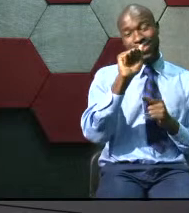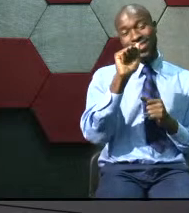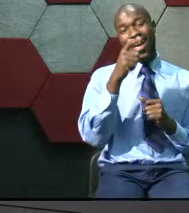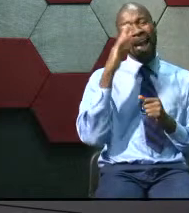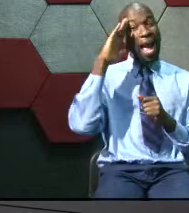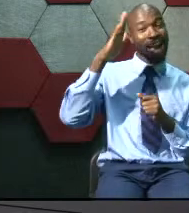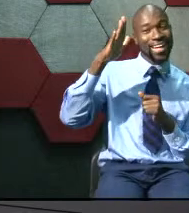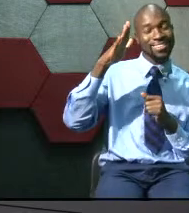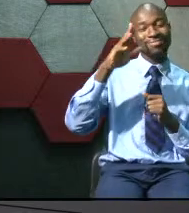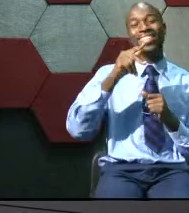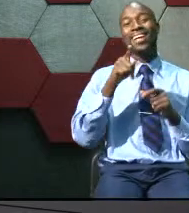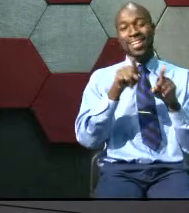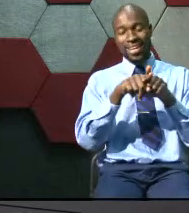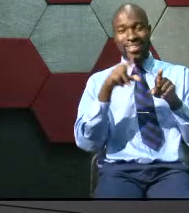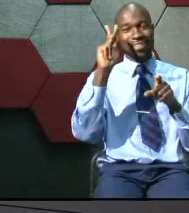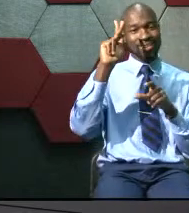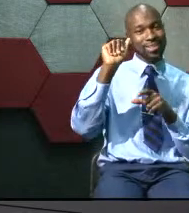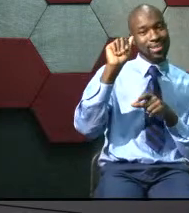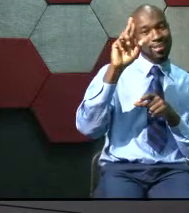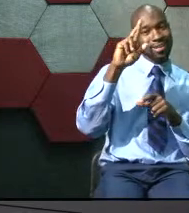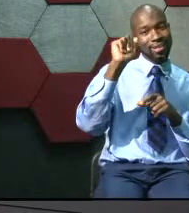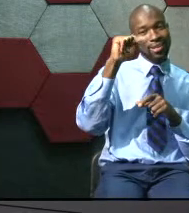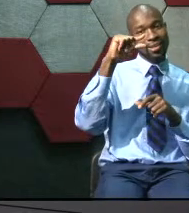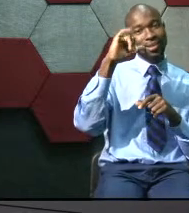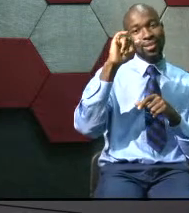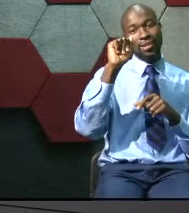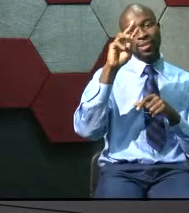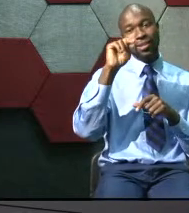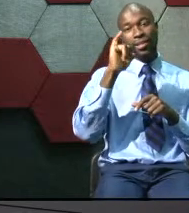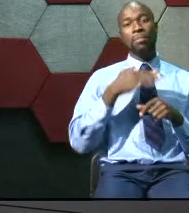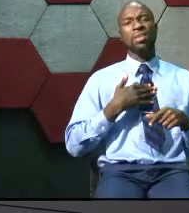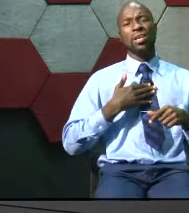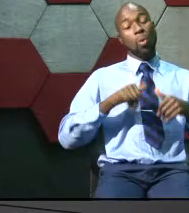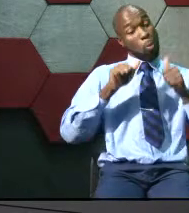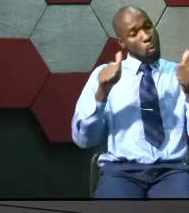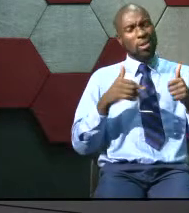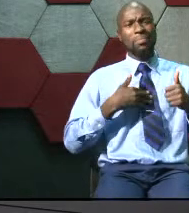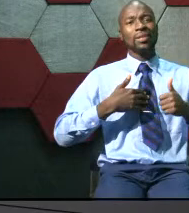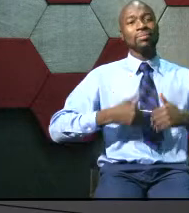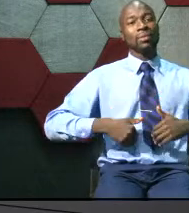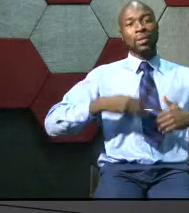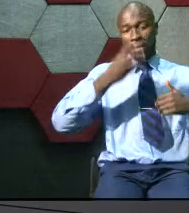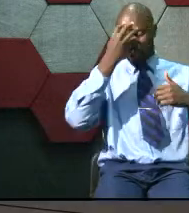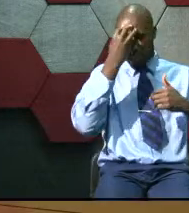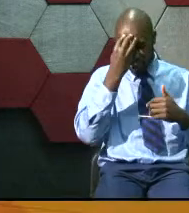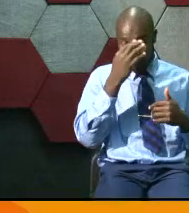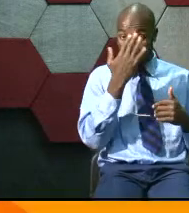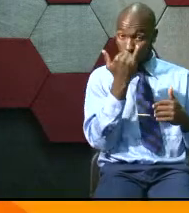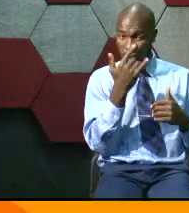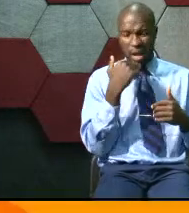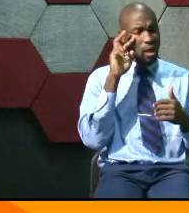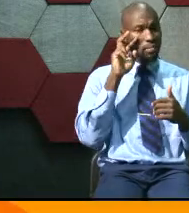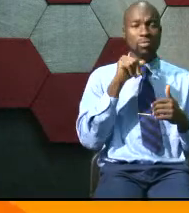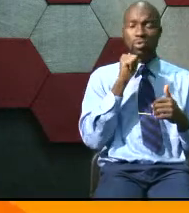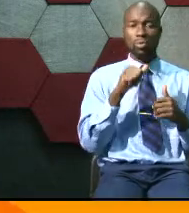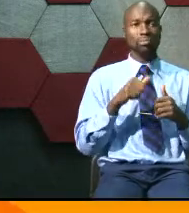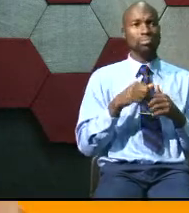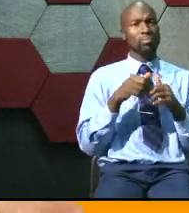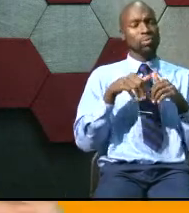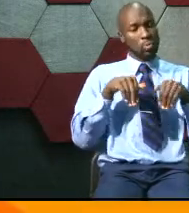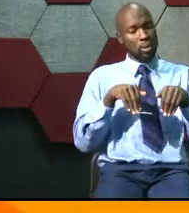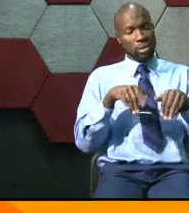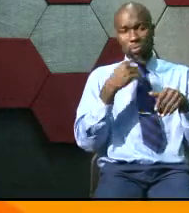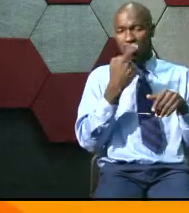Hi, Vanessa. Hi, Karaganya. How are you? I'm well. I'm tired. I can't wait to see who gets to win some of these